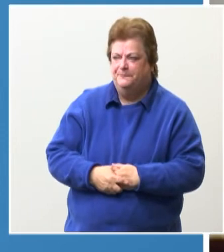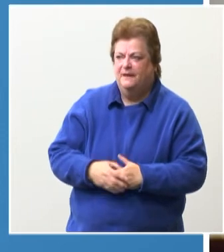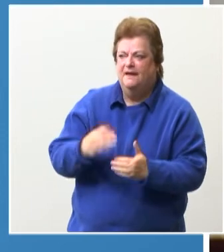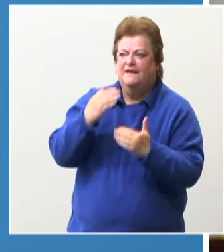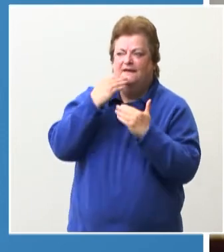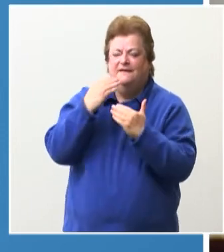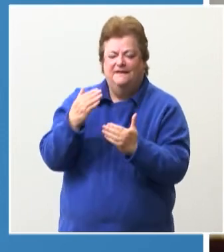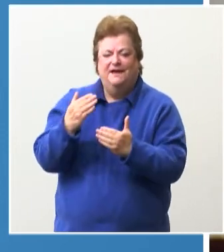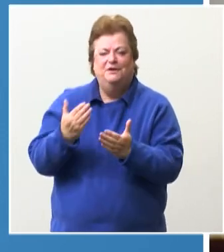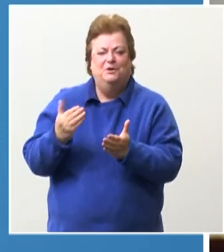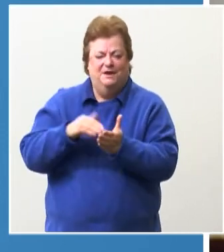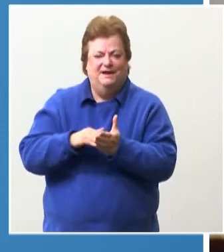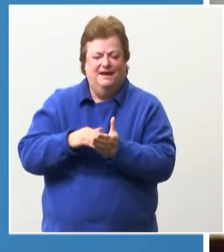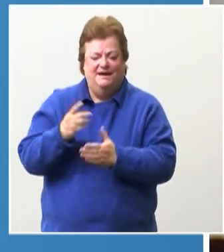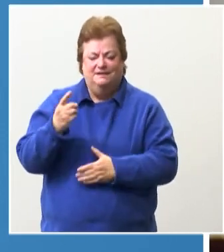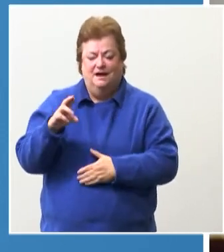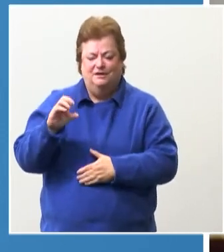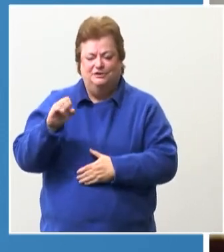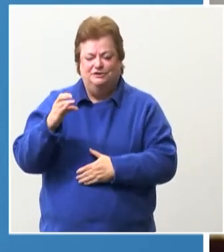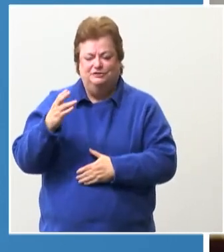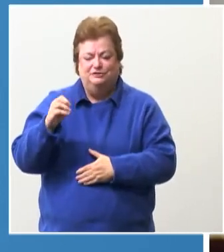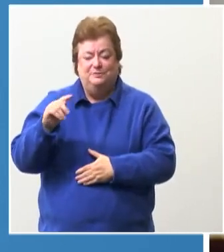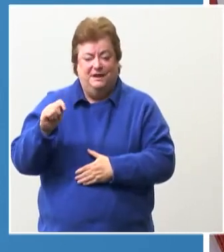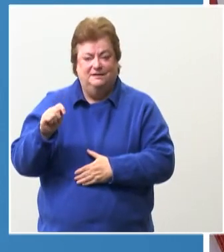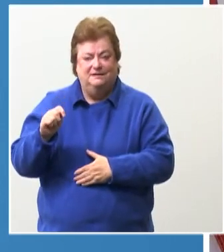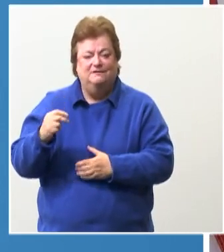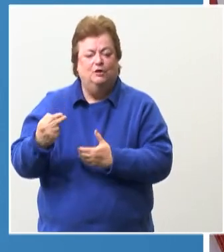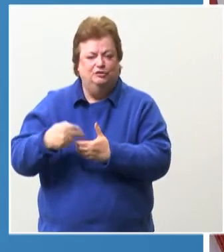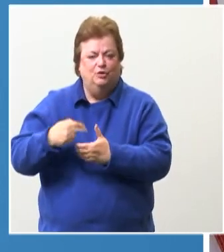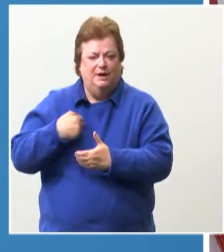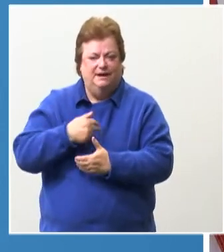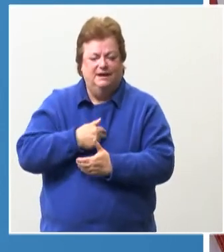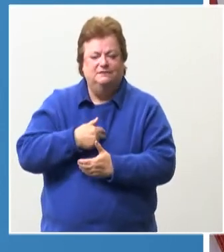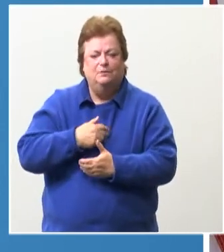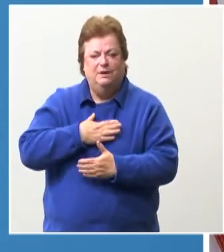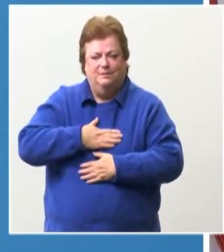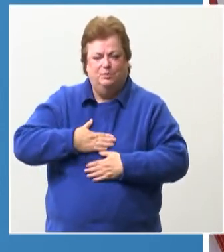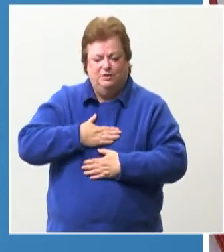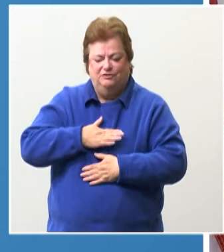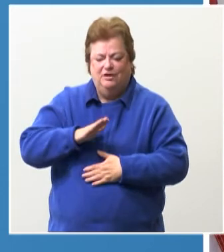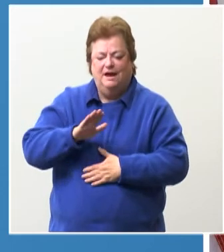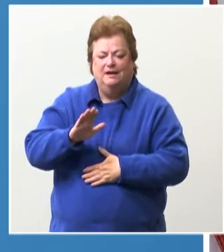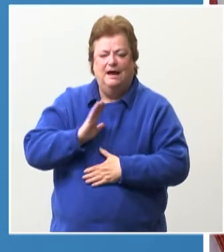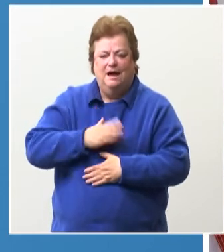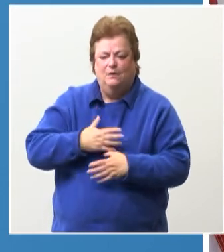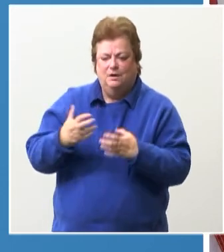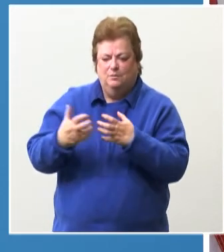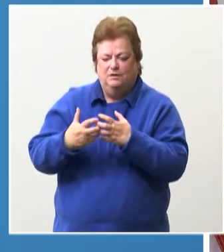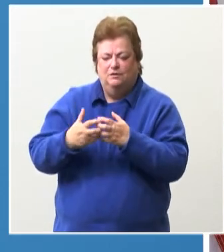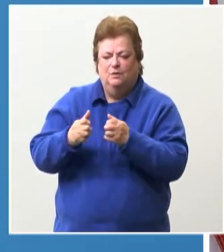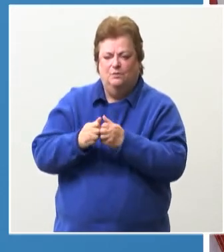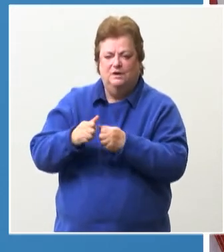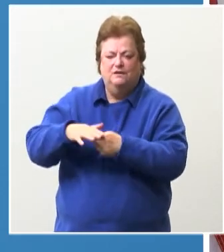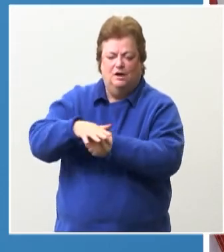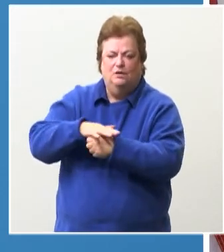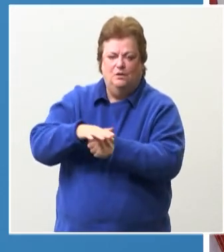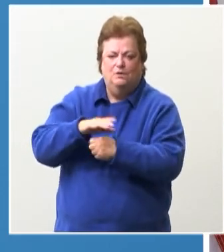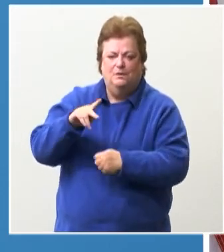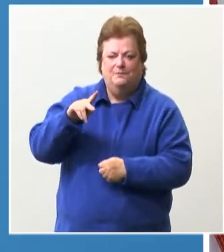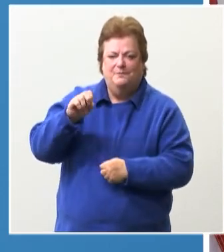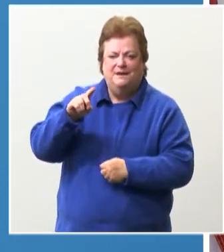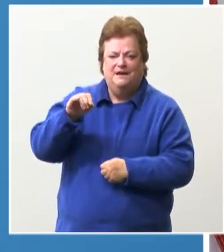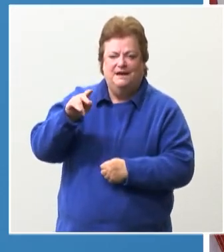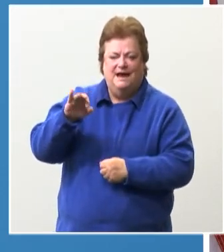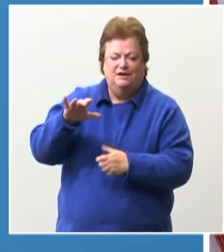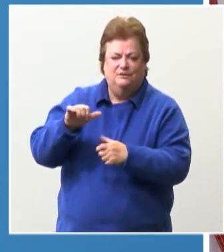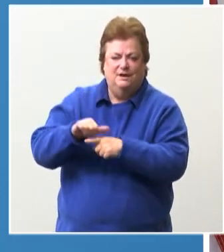Thanks again for joining us, Dr. Schmidt, and we appreciate the partnership with our local pediatric practices